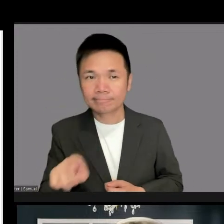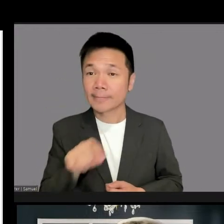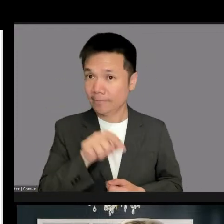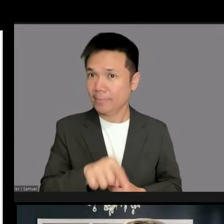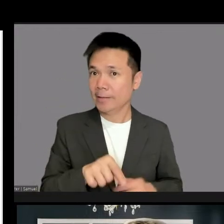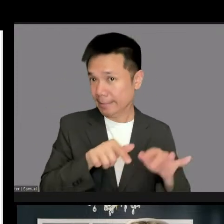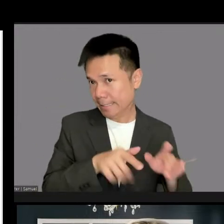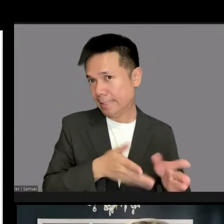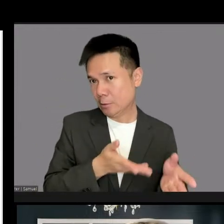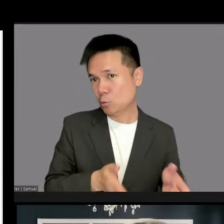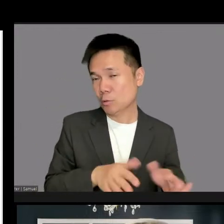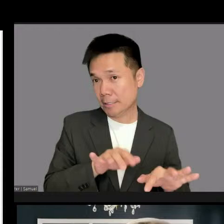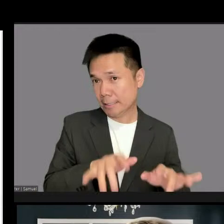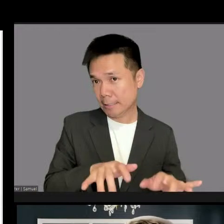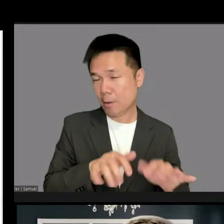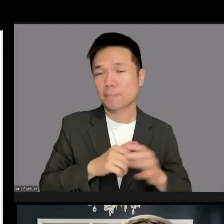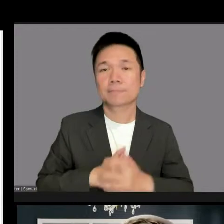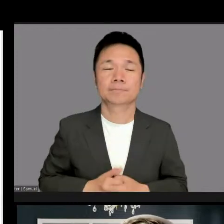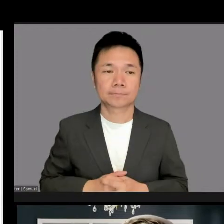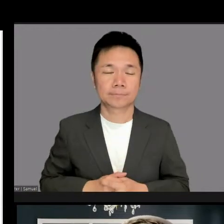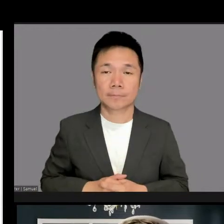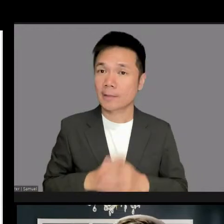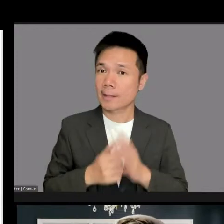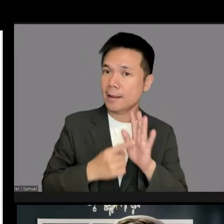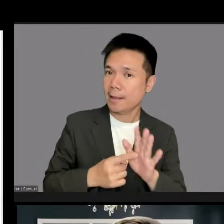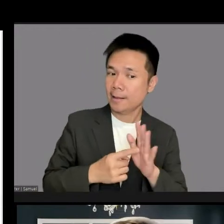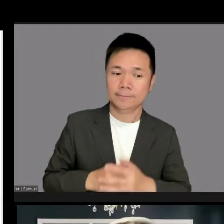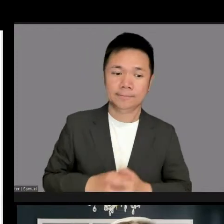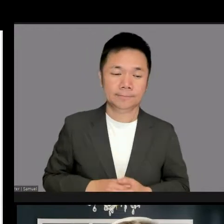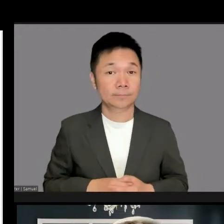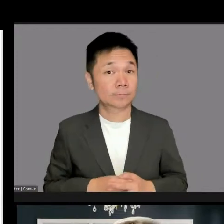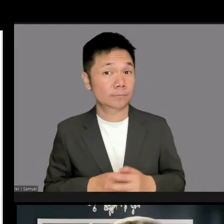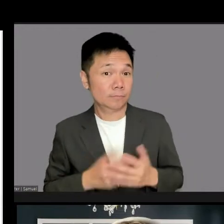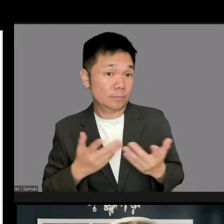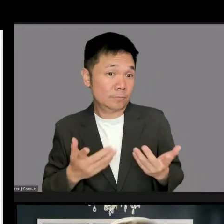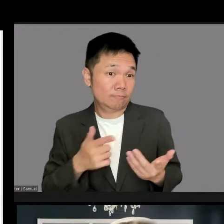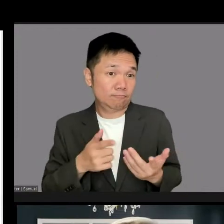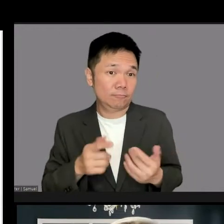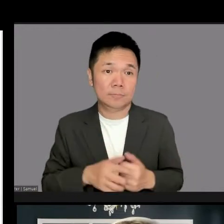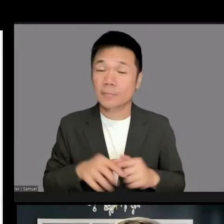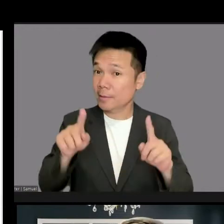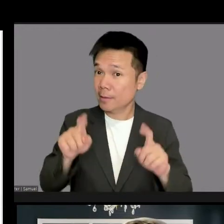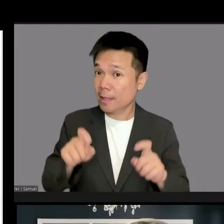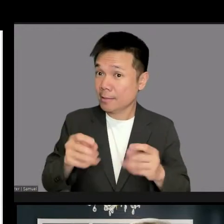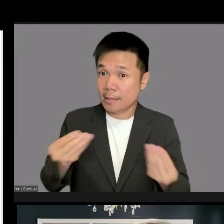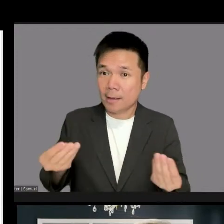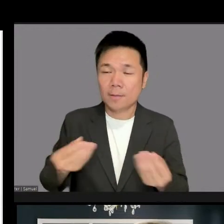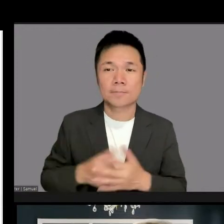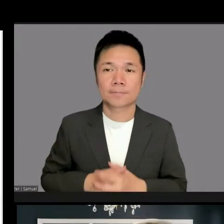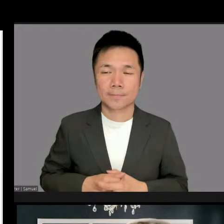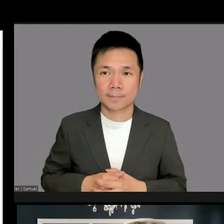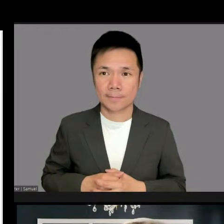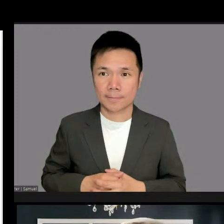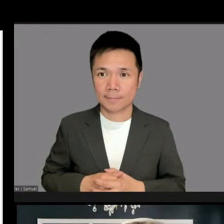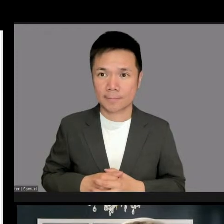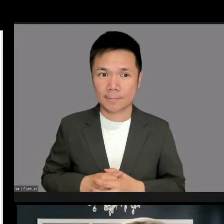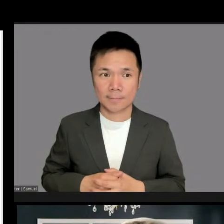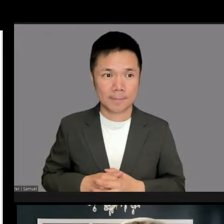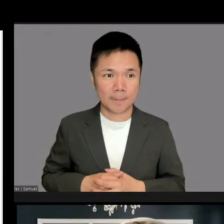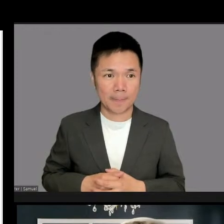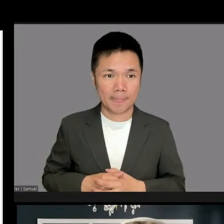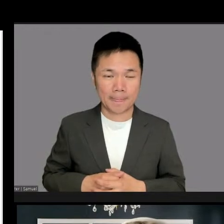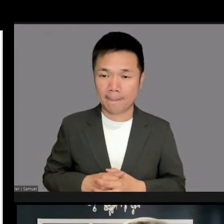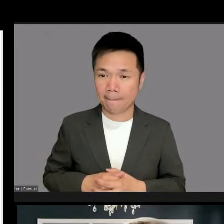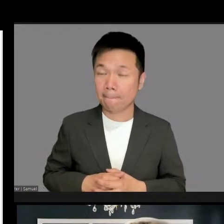with the keyboard. So one example of a way that a site could fail manual testing in this way is if you're navigating a site